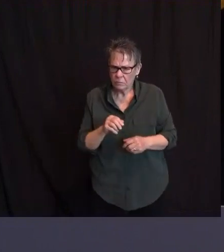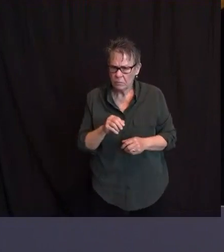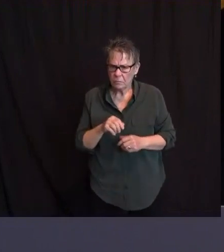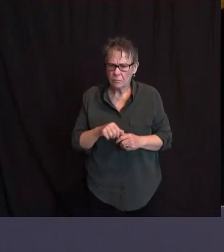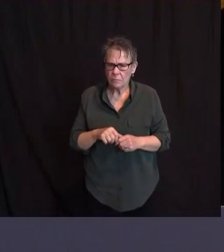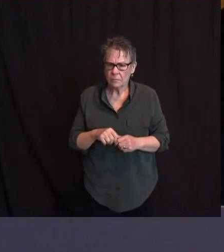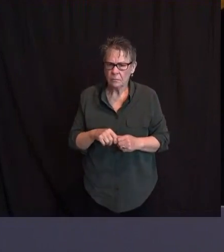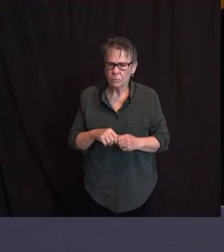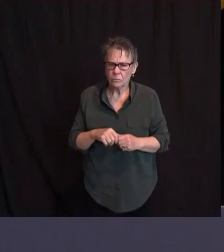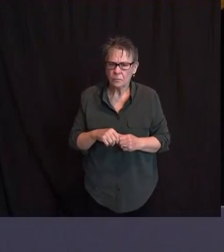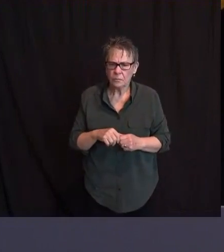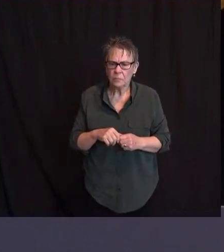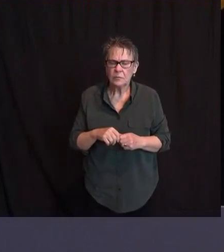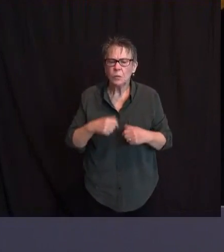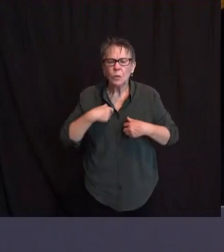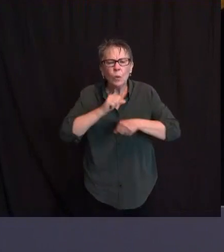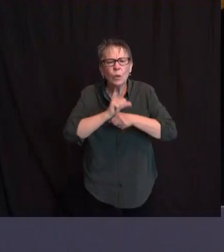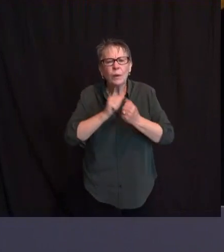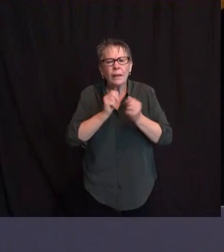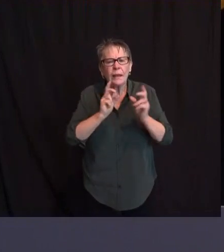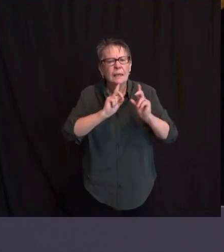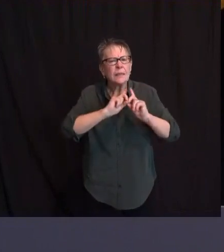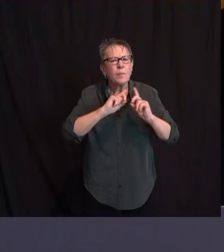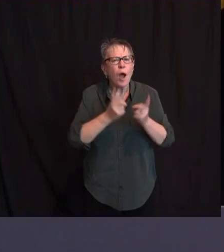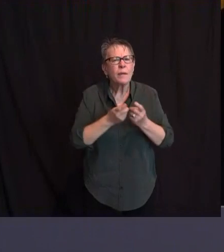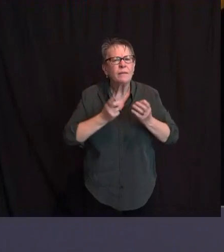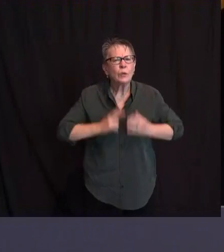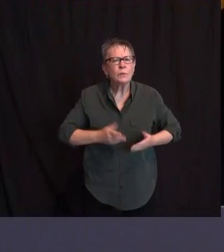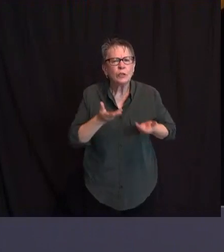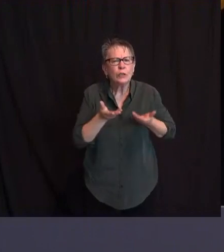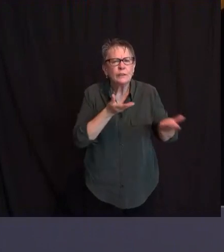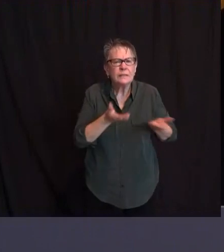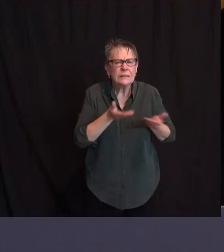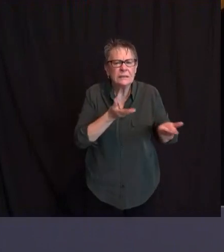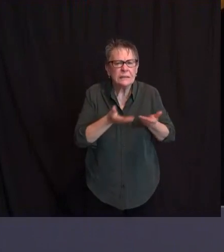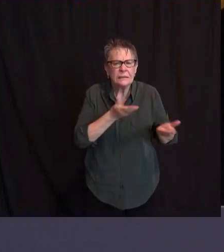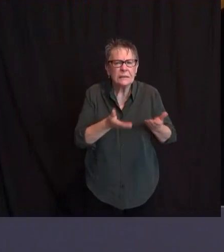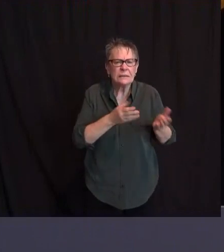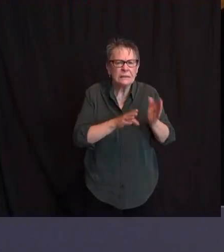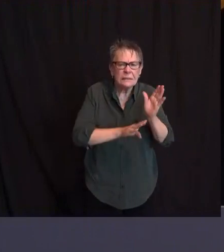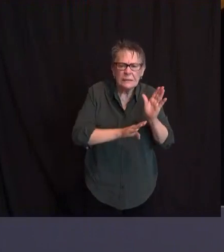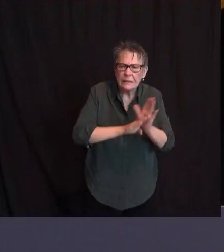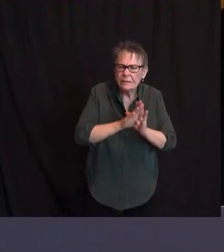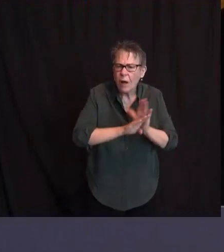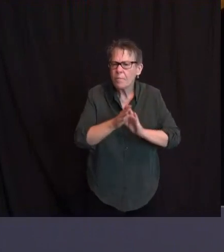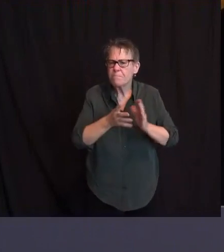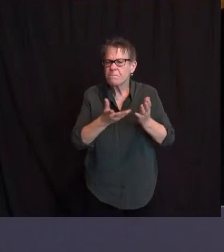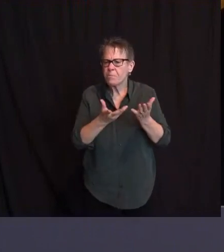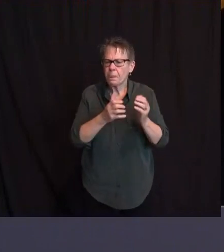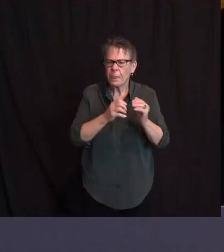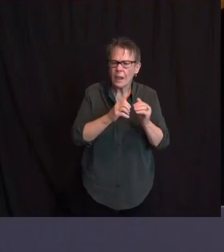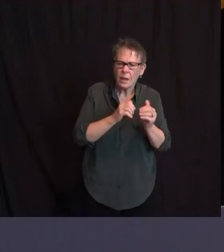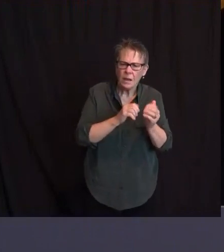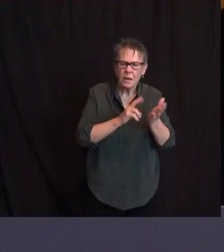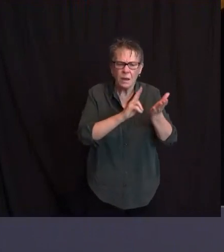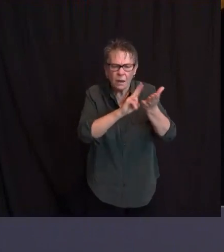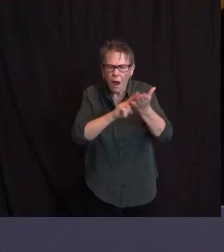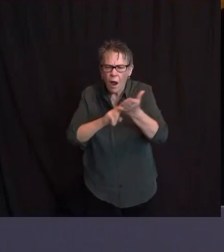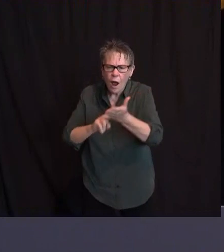EMS, or developing regional contracts if we have to transport a significant number